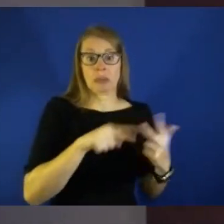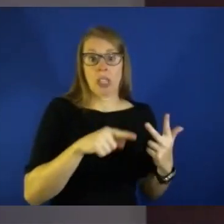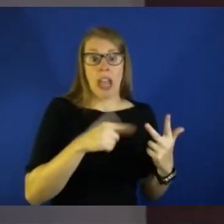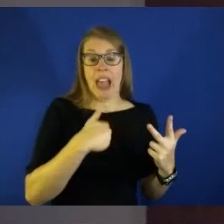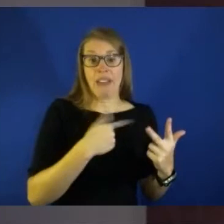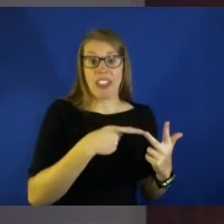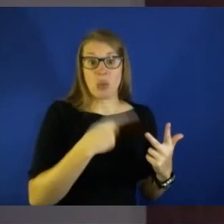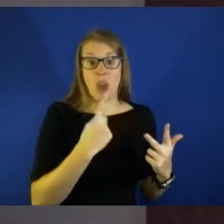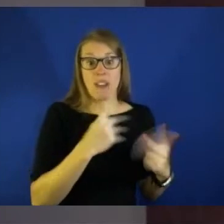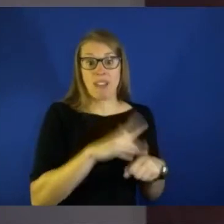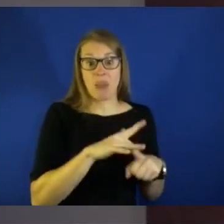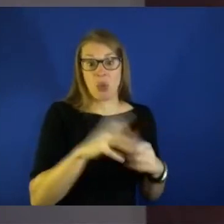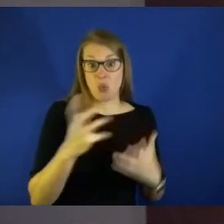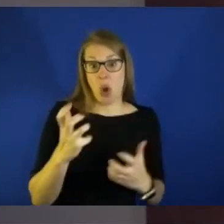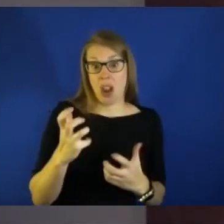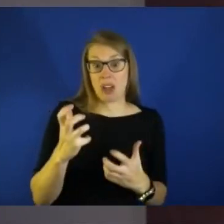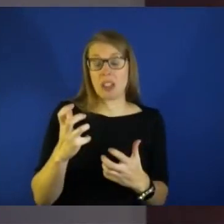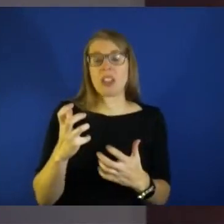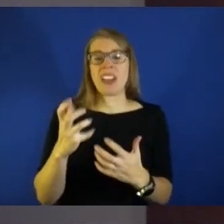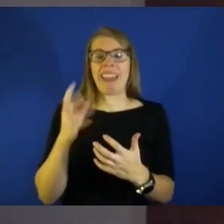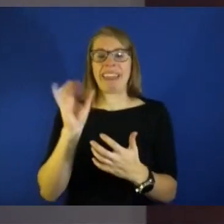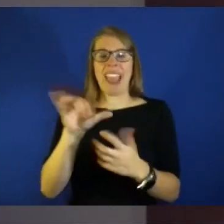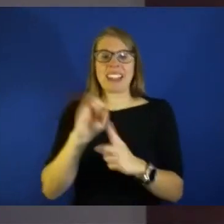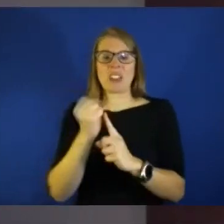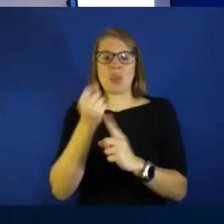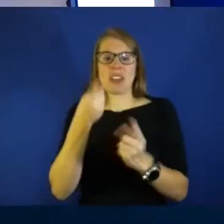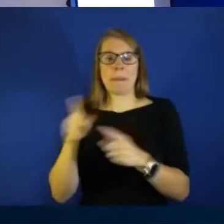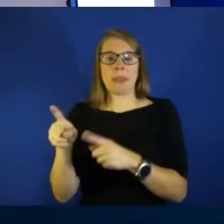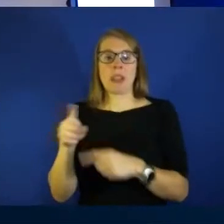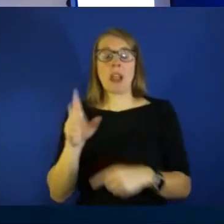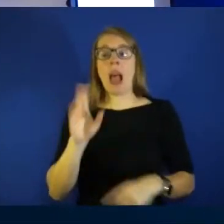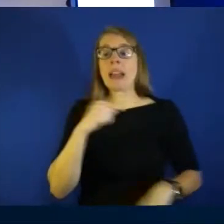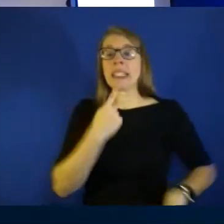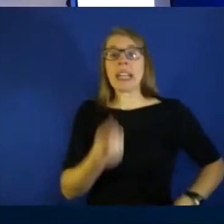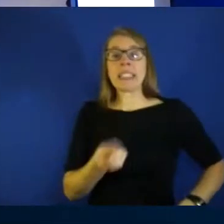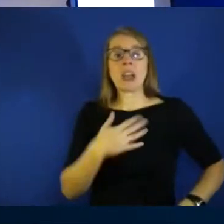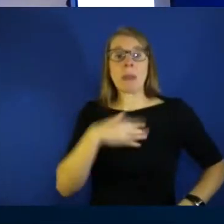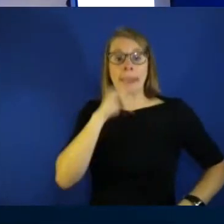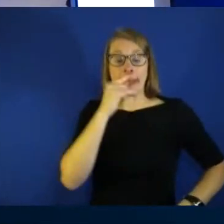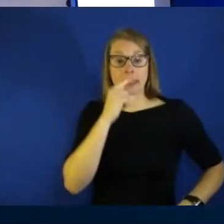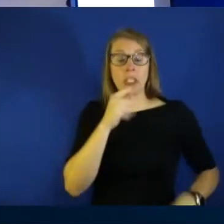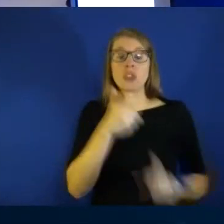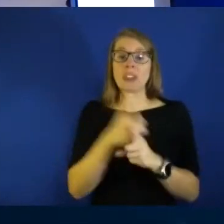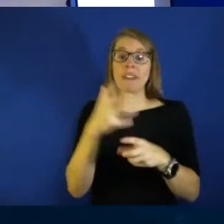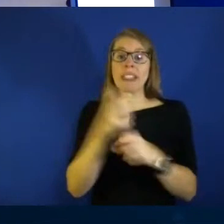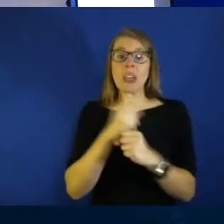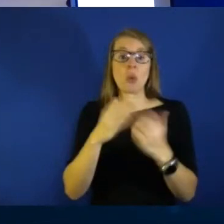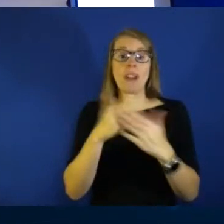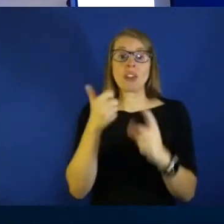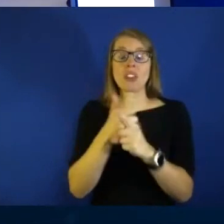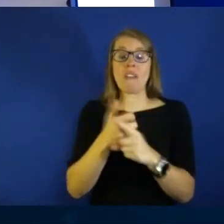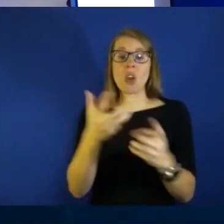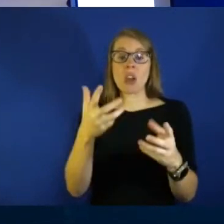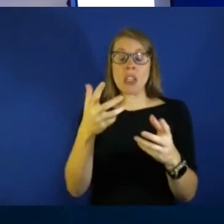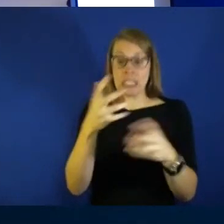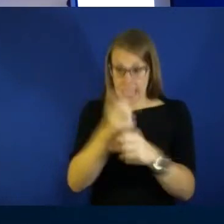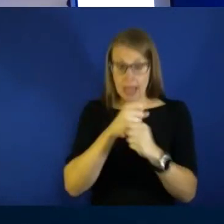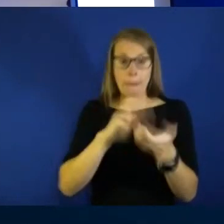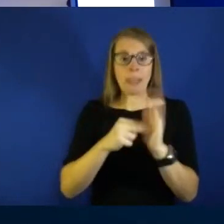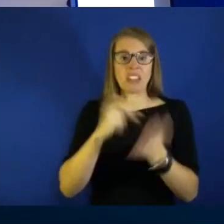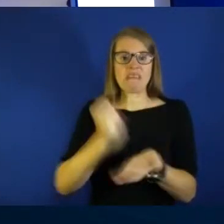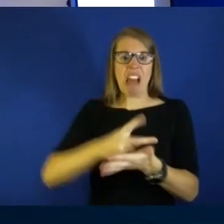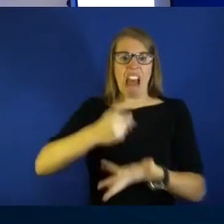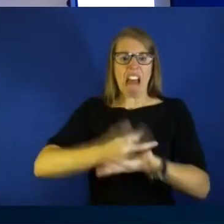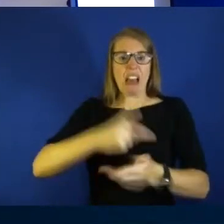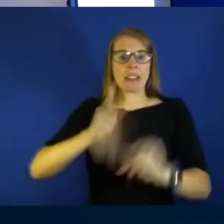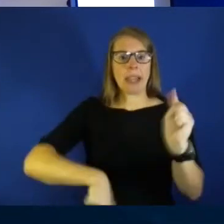it's usually going to be more of that sort of situation. As I tell my kids, you get what you get, you don't throw a fit. Yep, that's right. That's what you get. Okay. So Lori